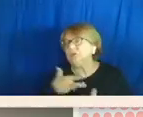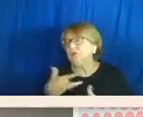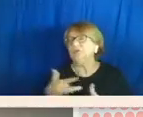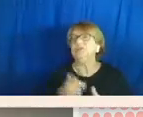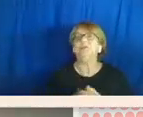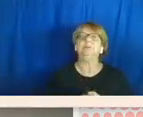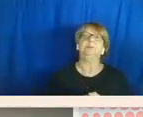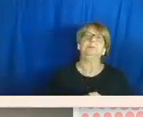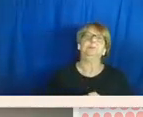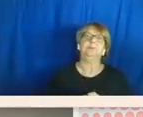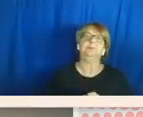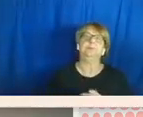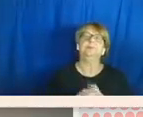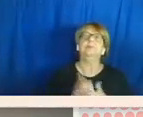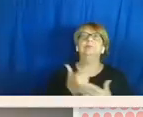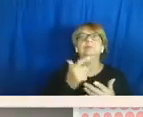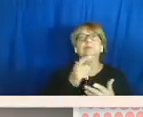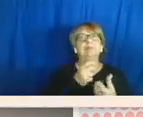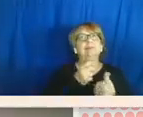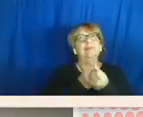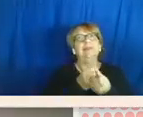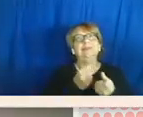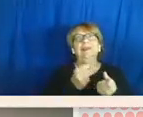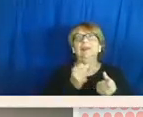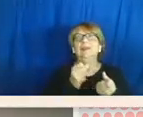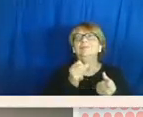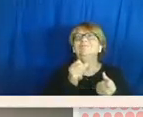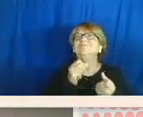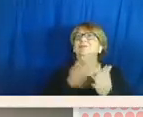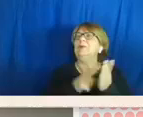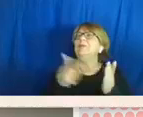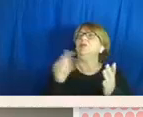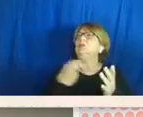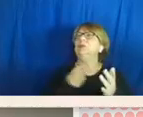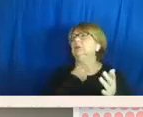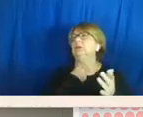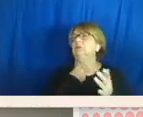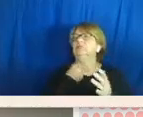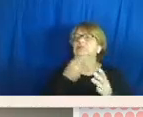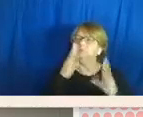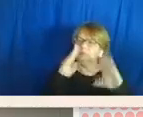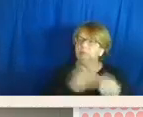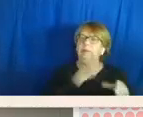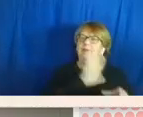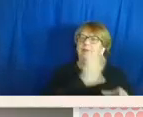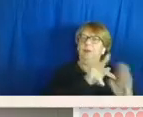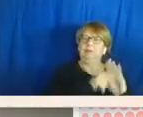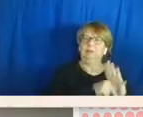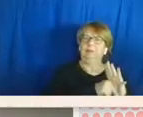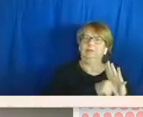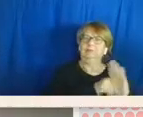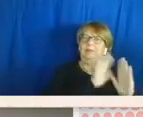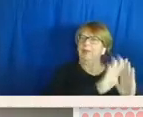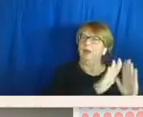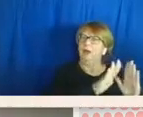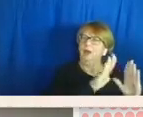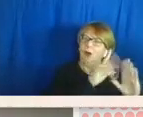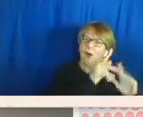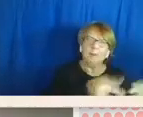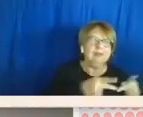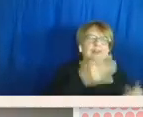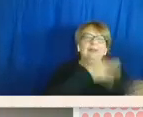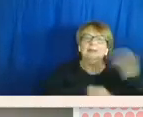Advocates are too stuck on their positions as opposed to the underlying issues and